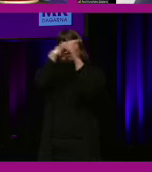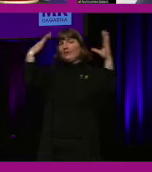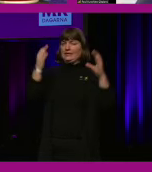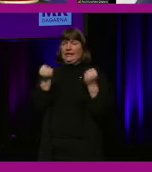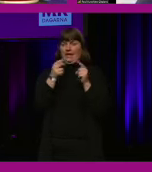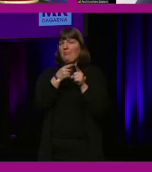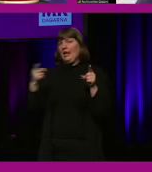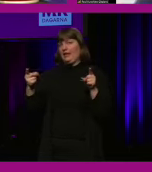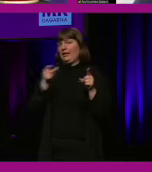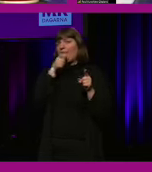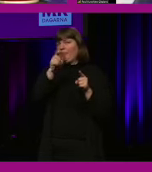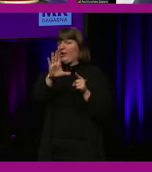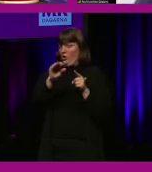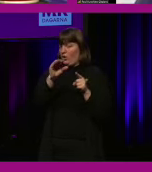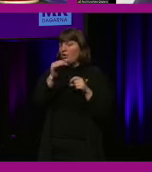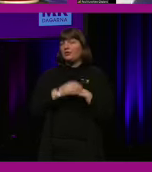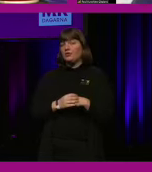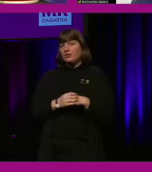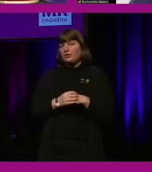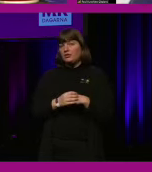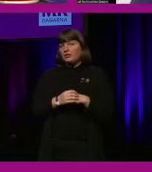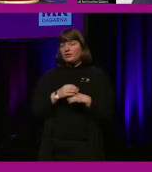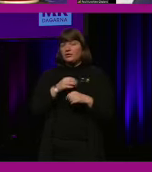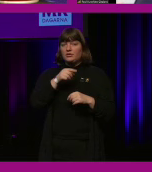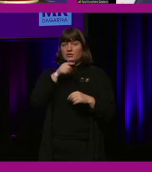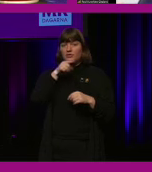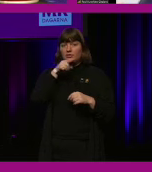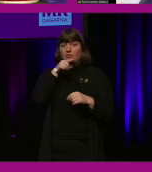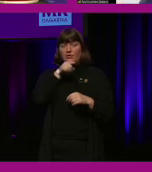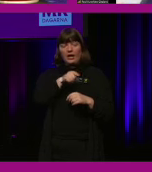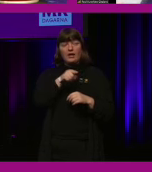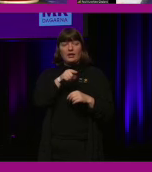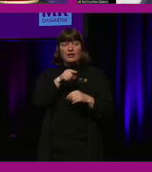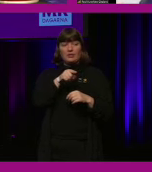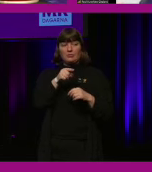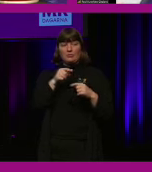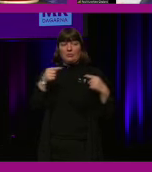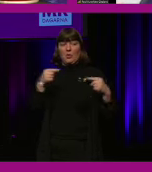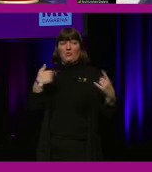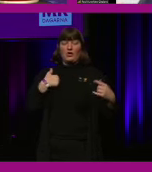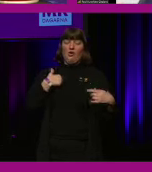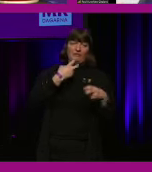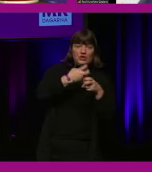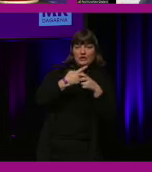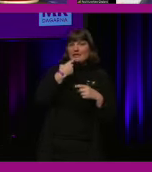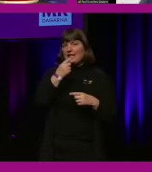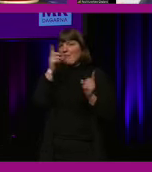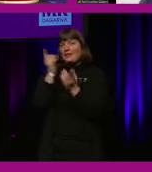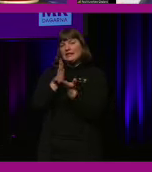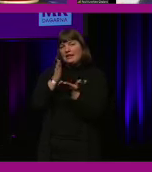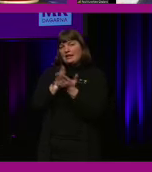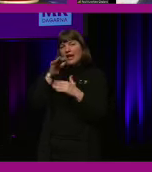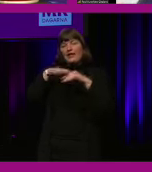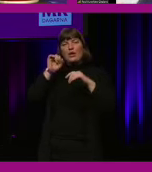sentence. And it really chimes with what I'm trying to convey, which is human rights are about making an impact